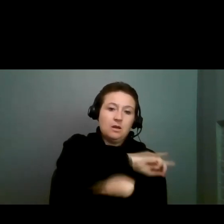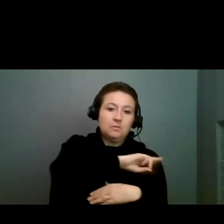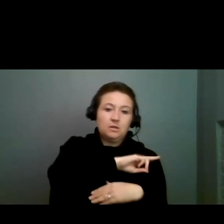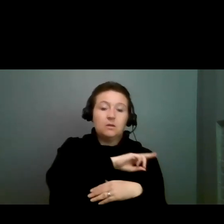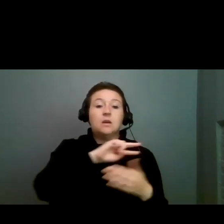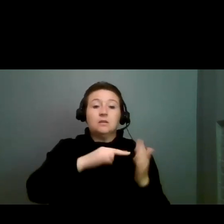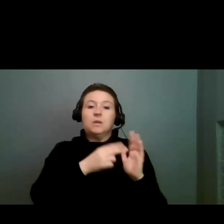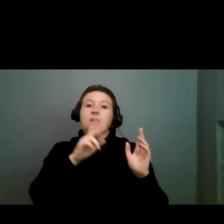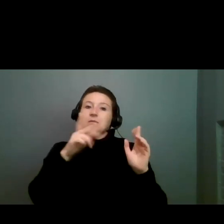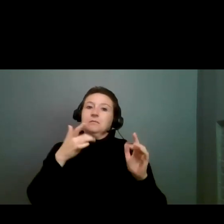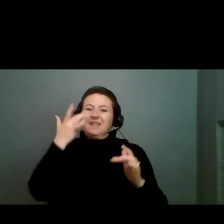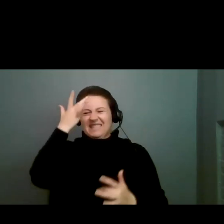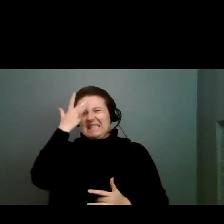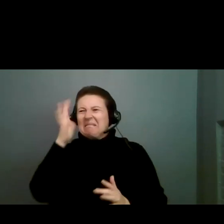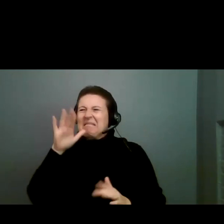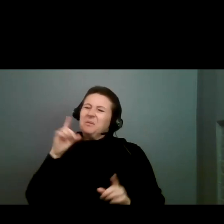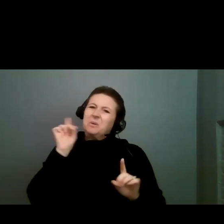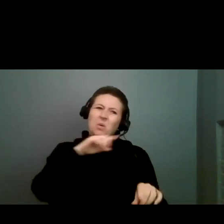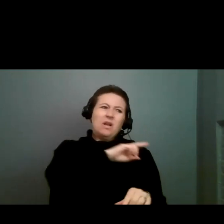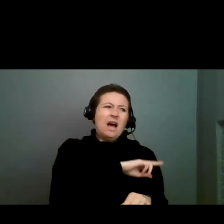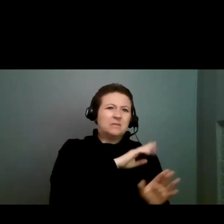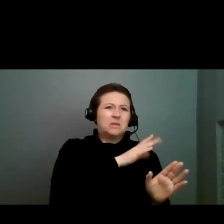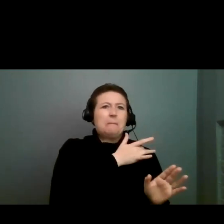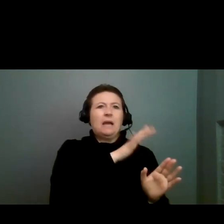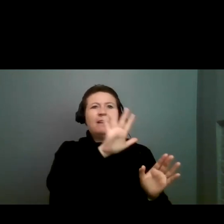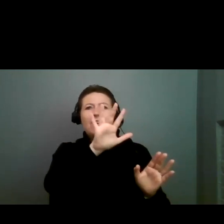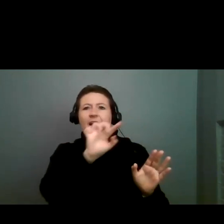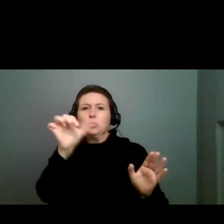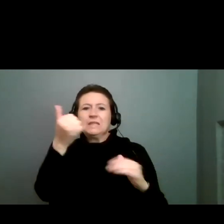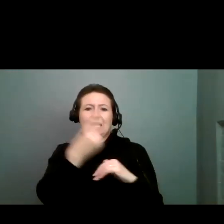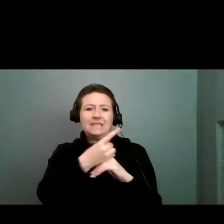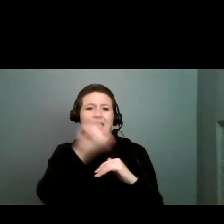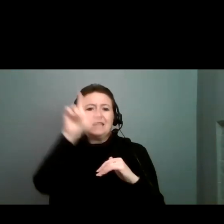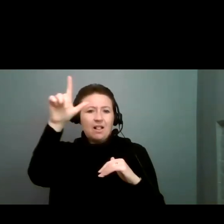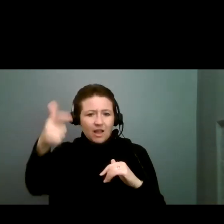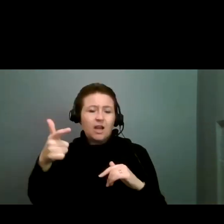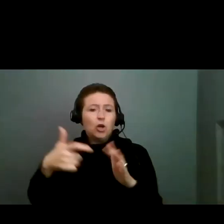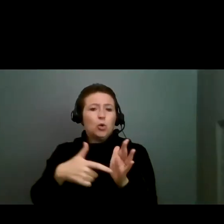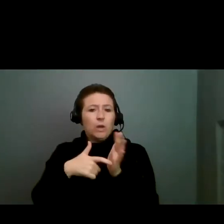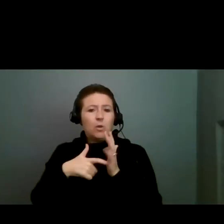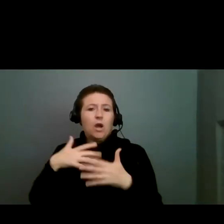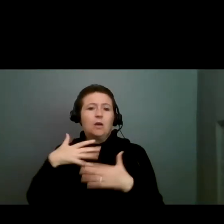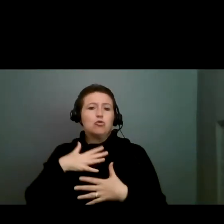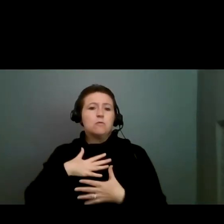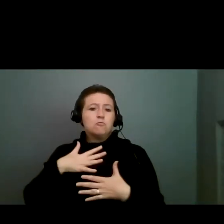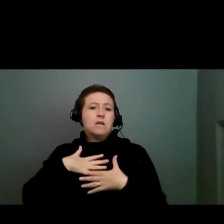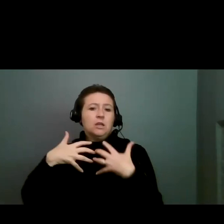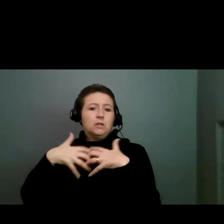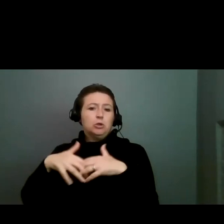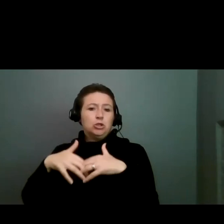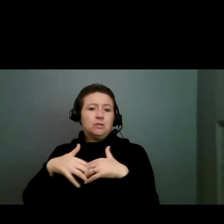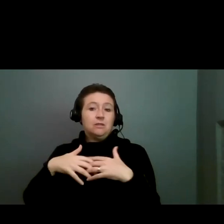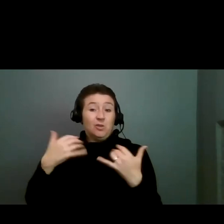to evolve to the stage where ventilatory support and intensive care are needed. So over the next 7 to 10